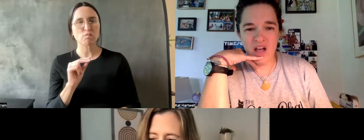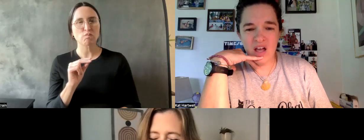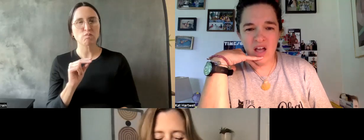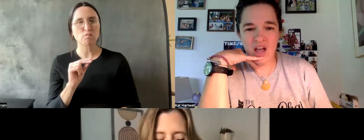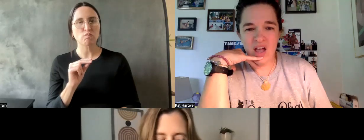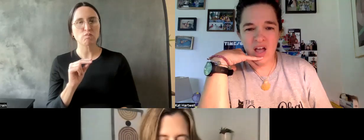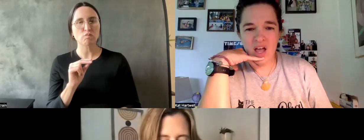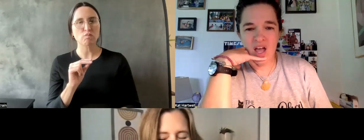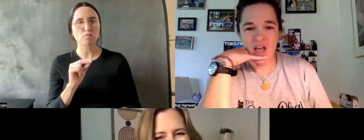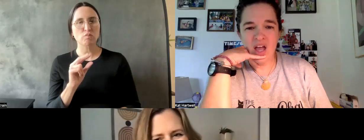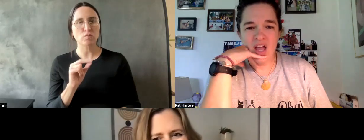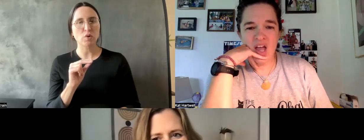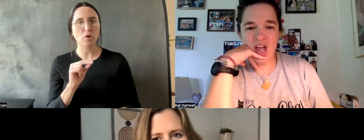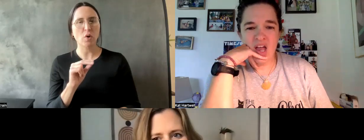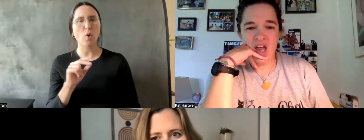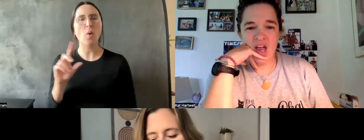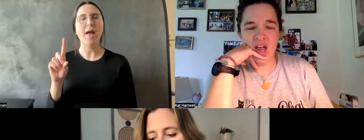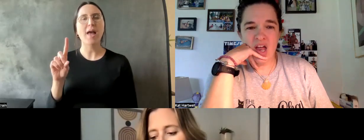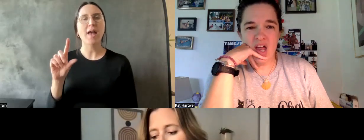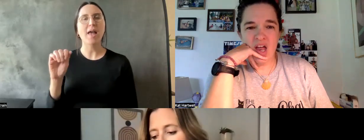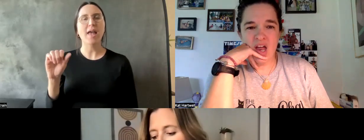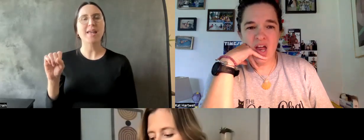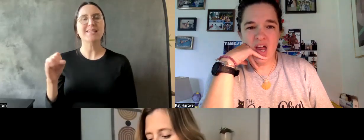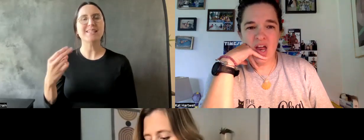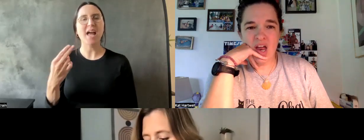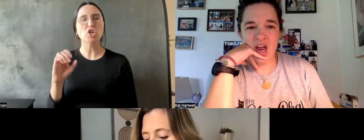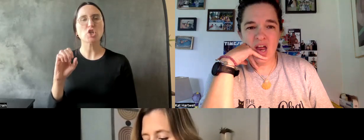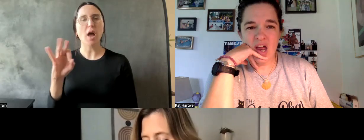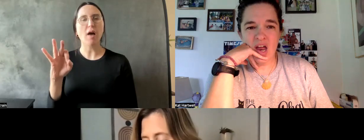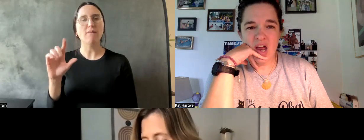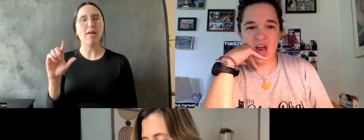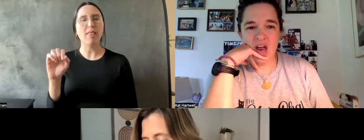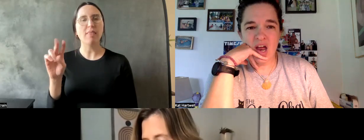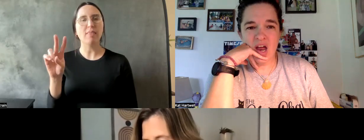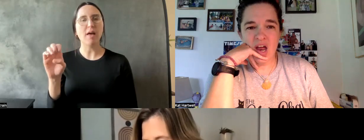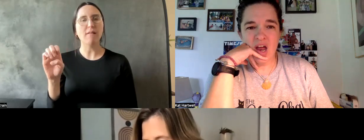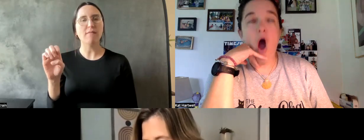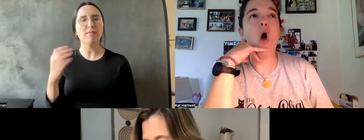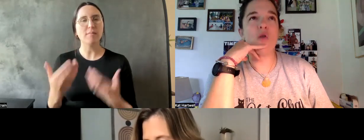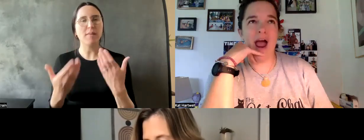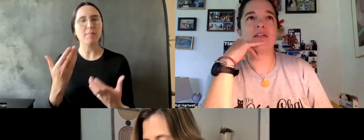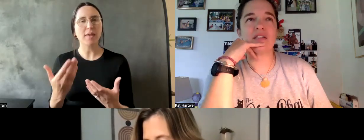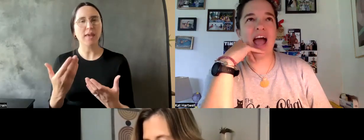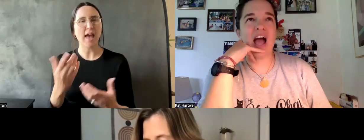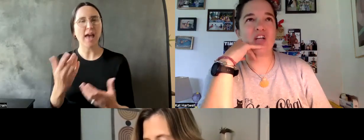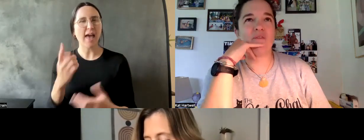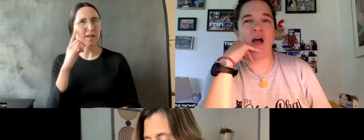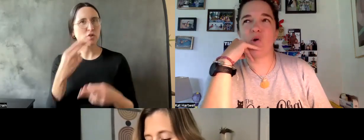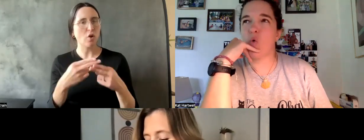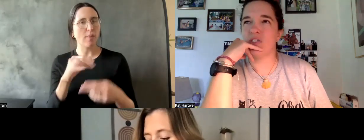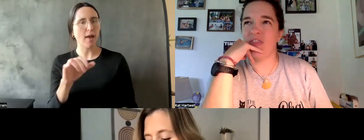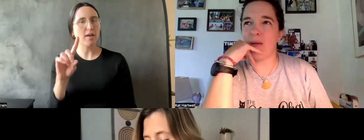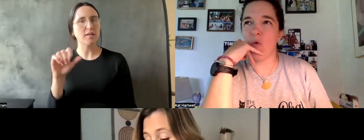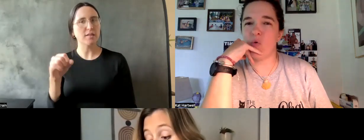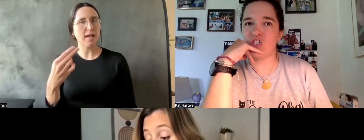one. Not a dash. Is it a dash of love? Maybe that's what I think it's a dash of love. I think that's what it's called. Oh yeah, dash of love.